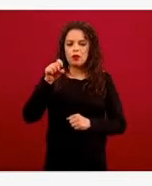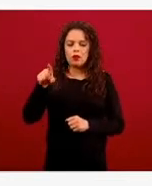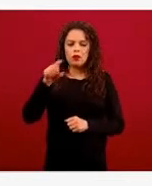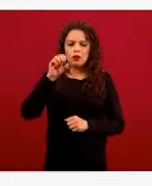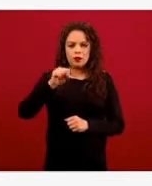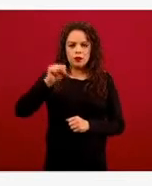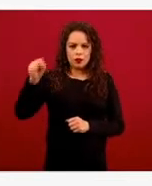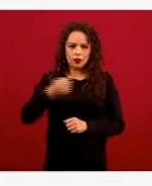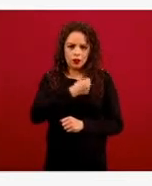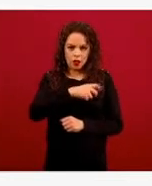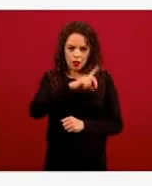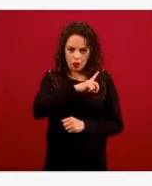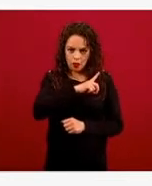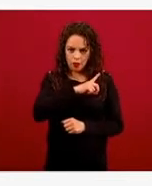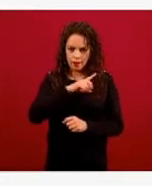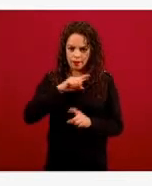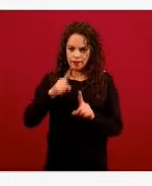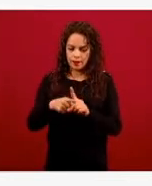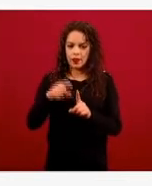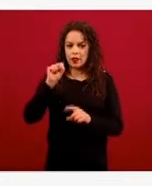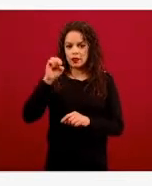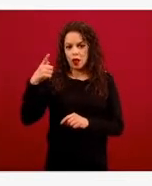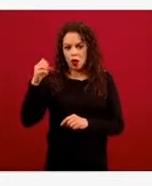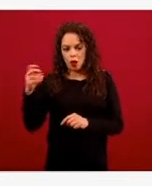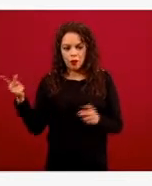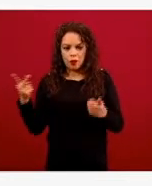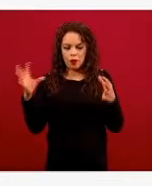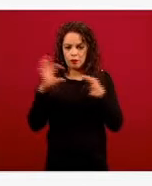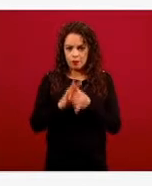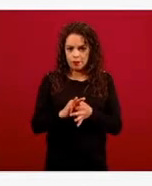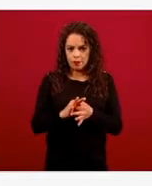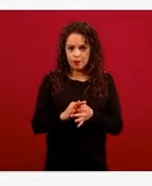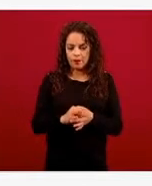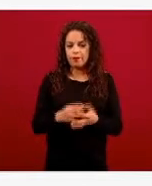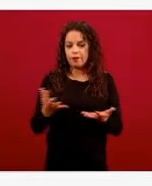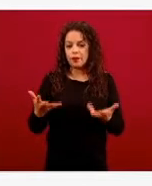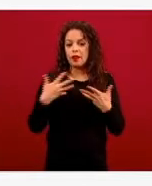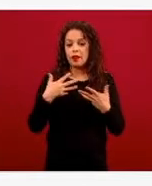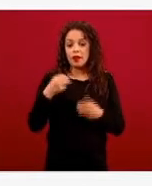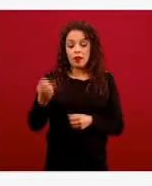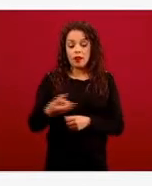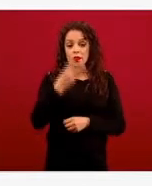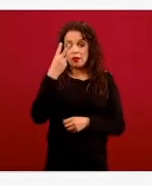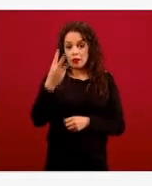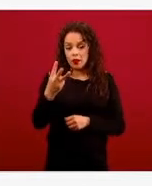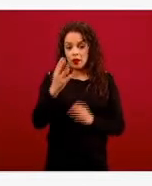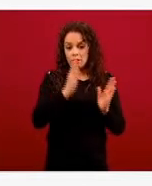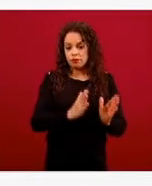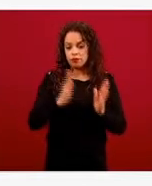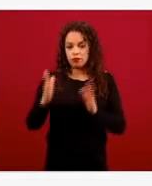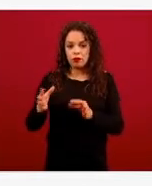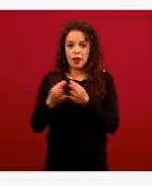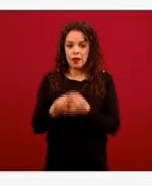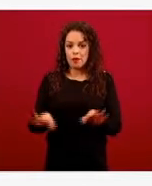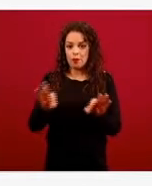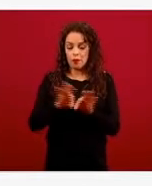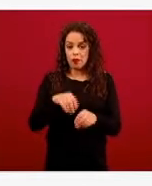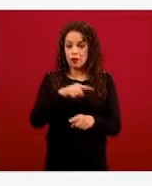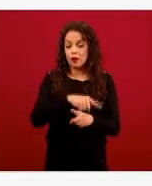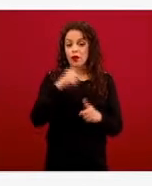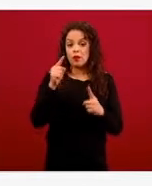a protocol that was designed in close cooperation with the Ministry of the Interior, and it has 3